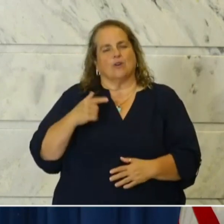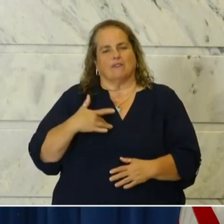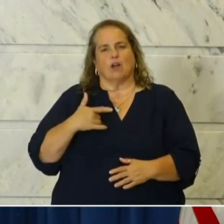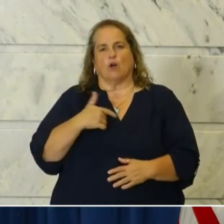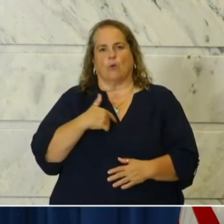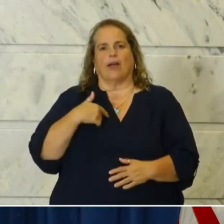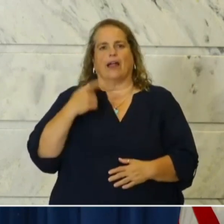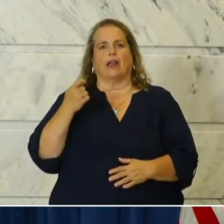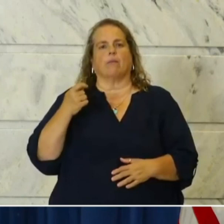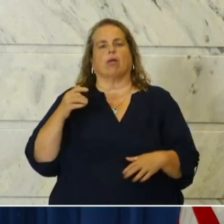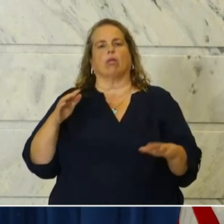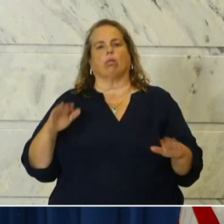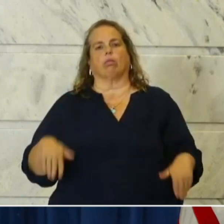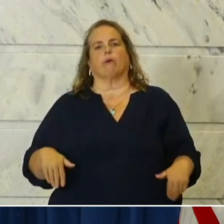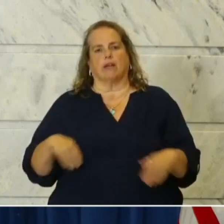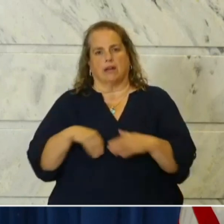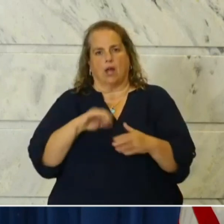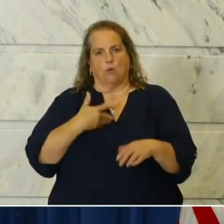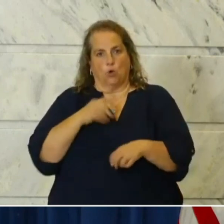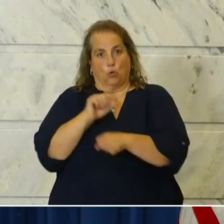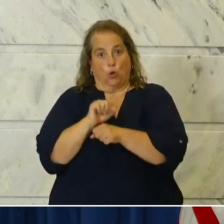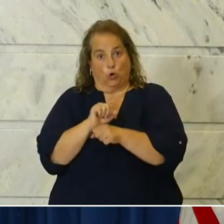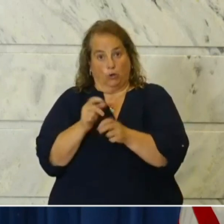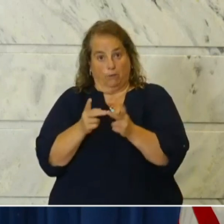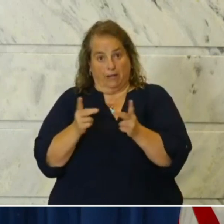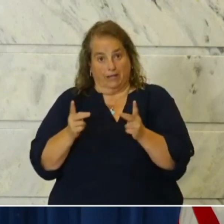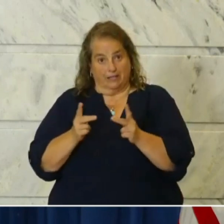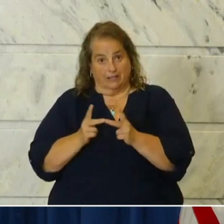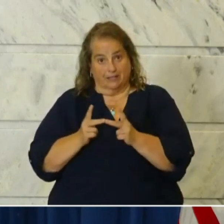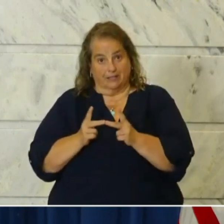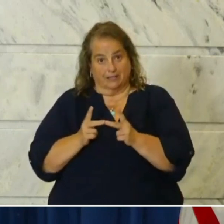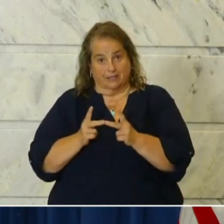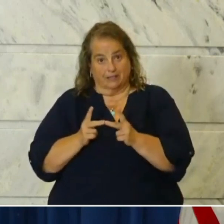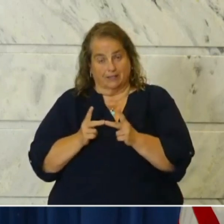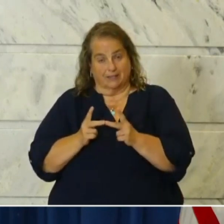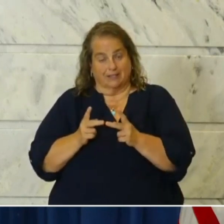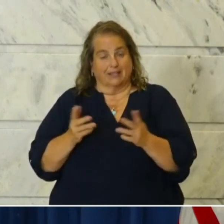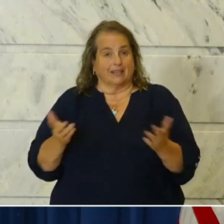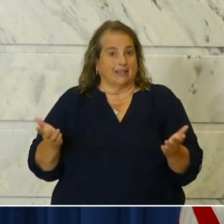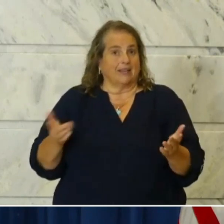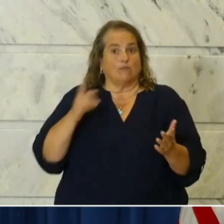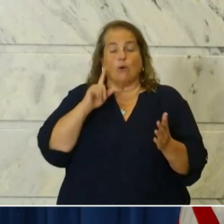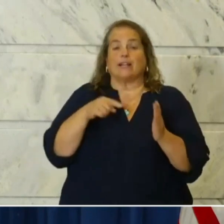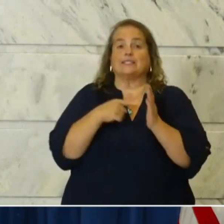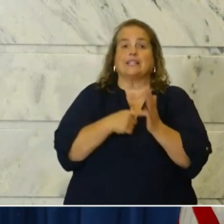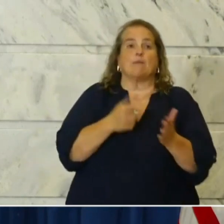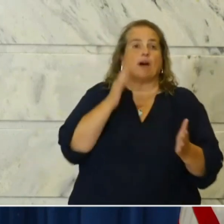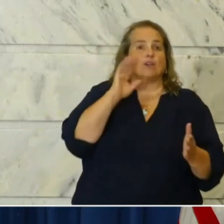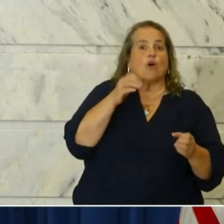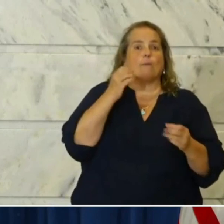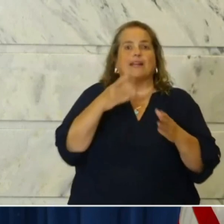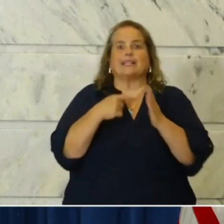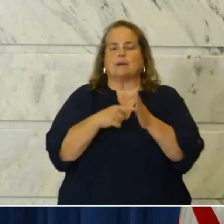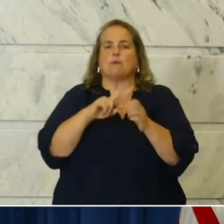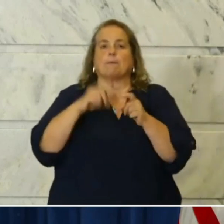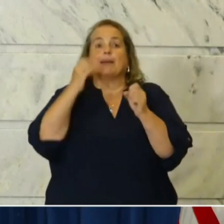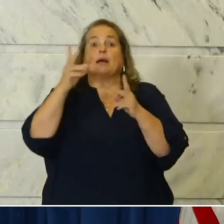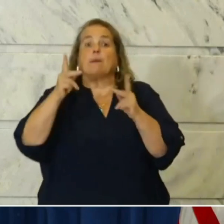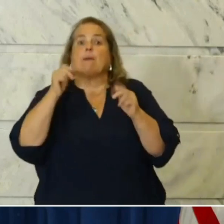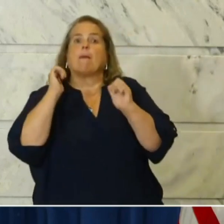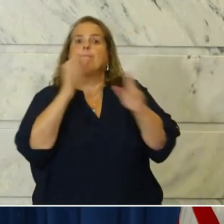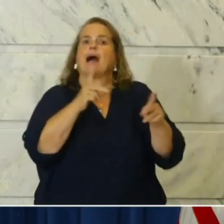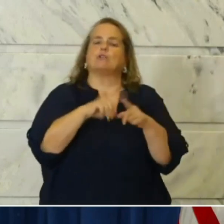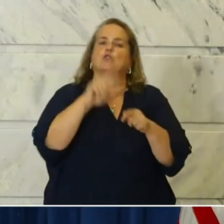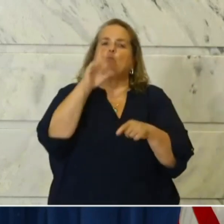in our workplaces. And it's primarily anecdotal for me, meaning examples that have gotten, but a whole lot of people that are back to 100% of